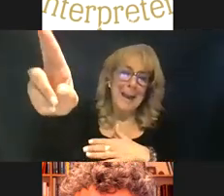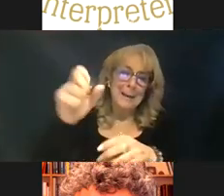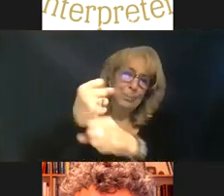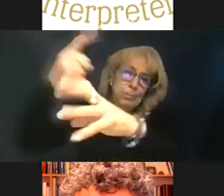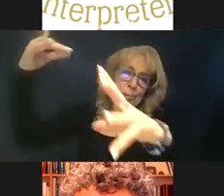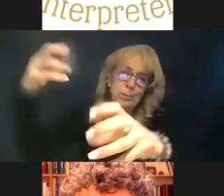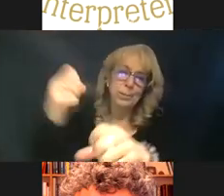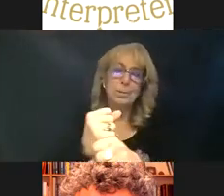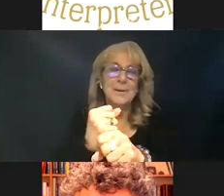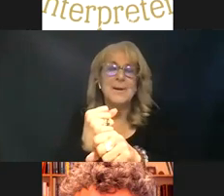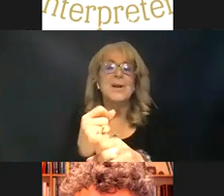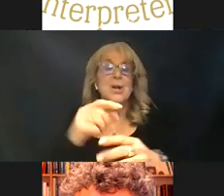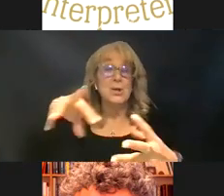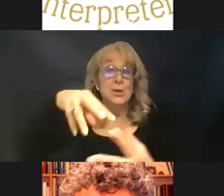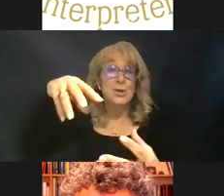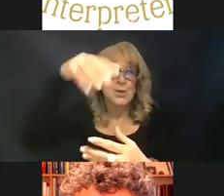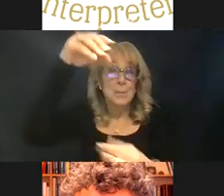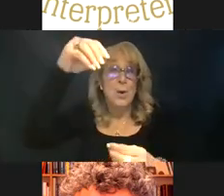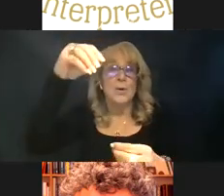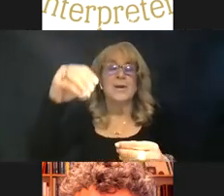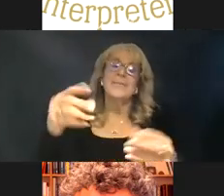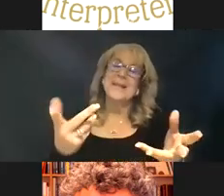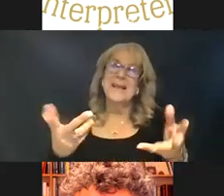inside the cannon through the relatively still air of the room.